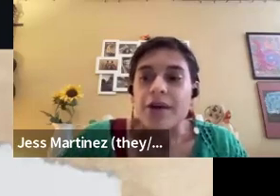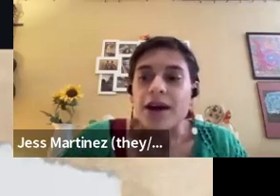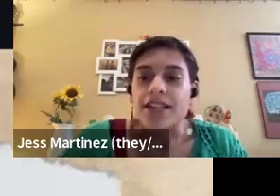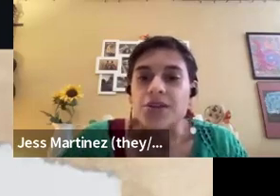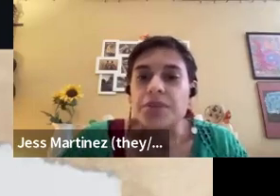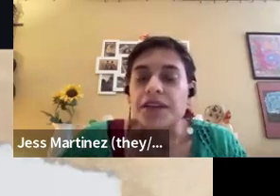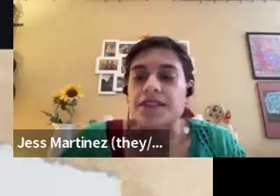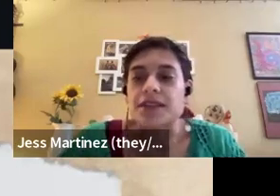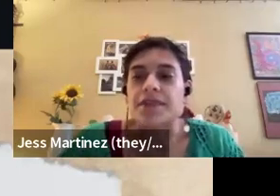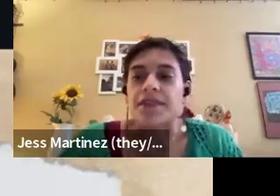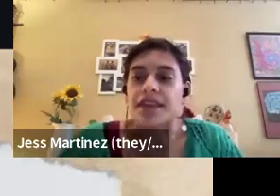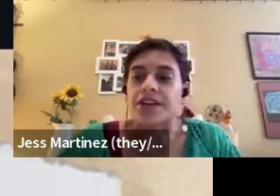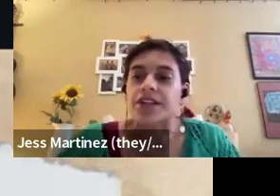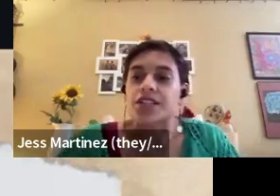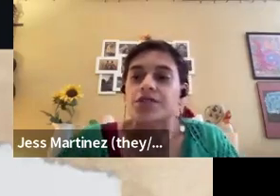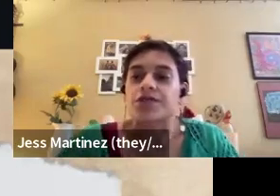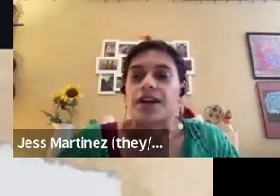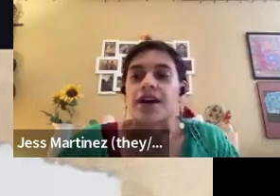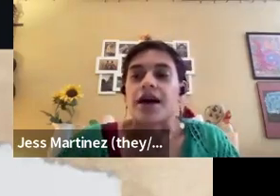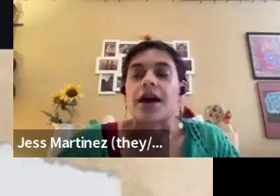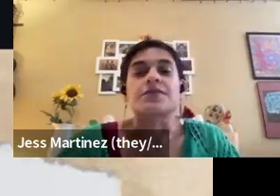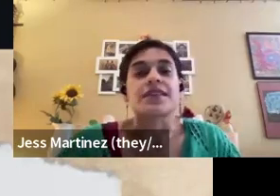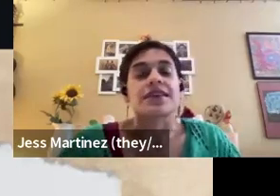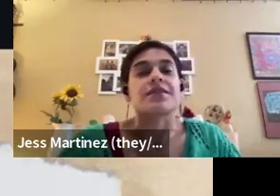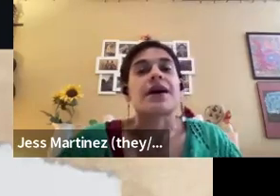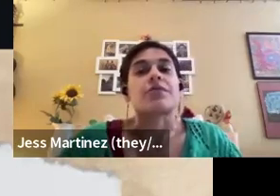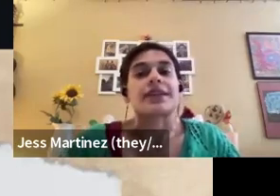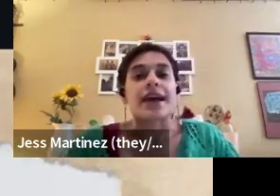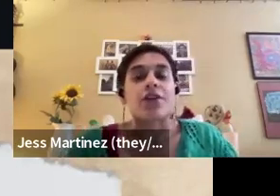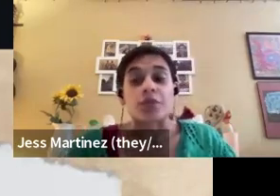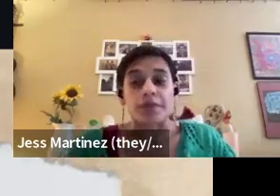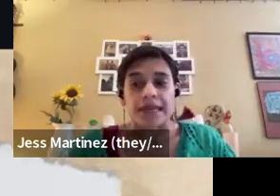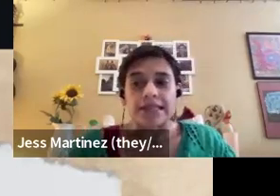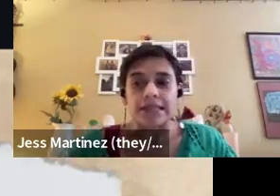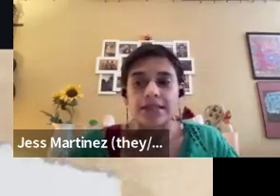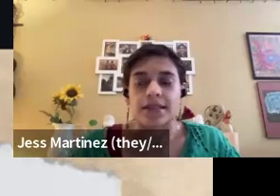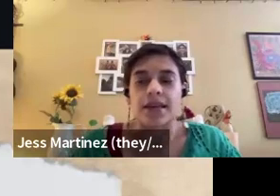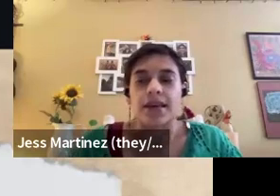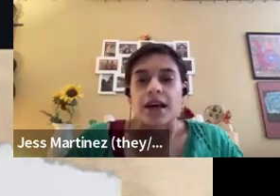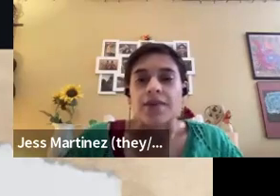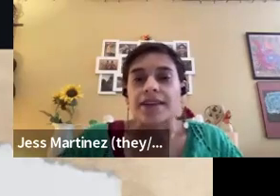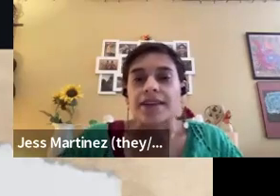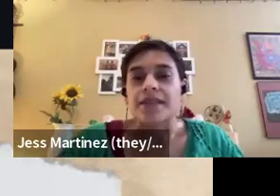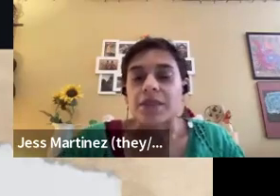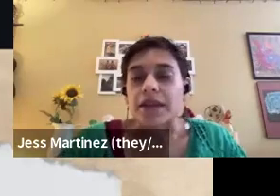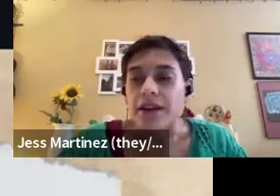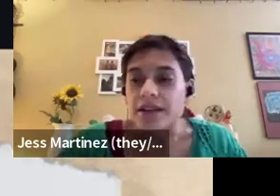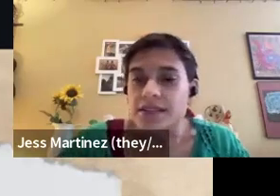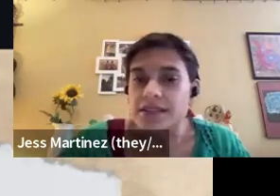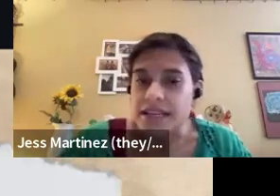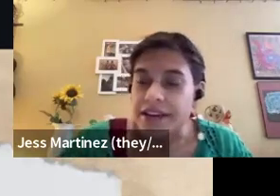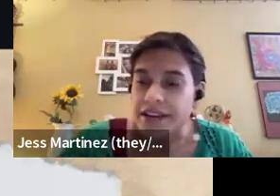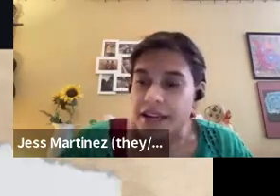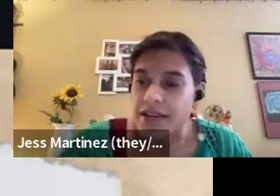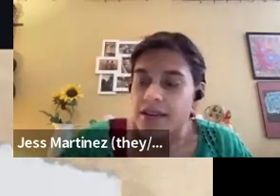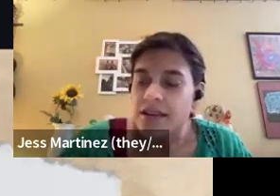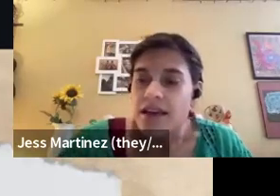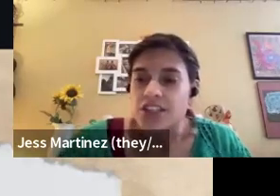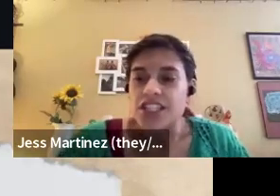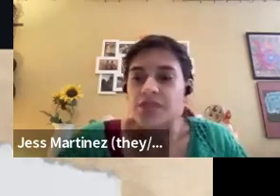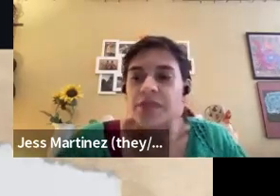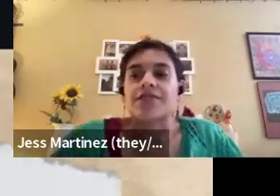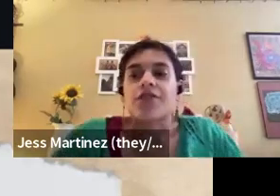And for now, I wanted to uplift some of the thinkers who've helped me think about what home means. Among them is Bell Hooks and